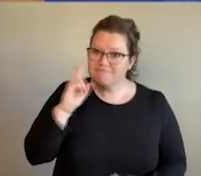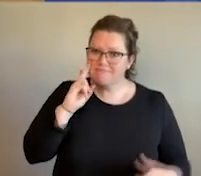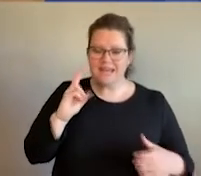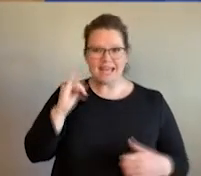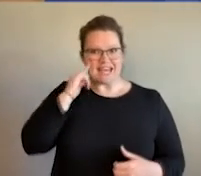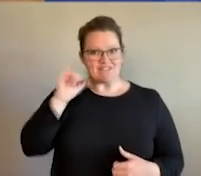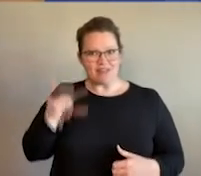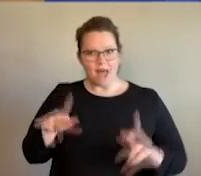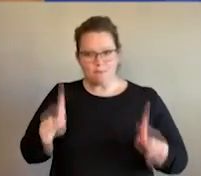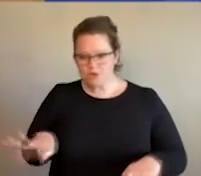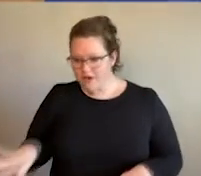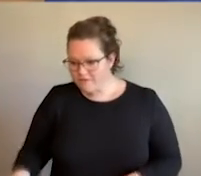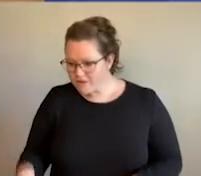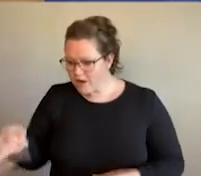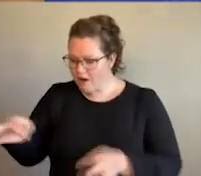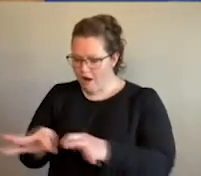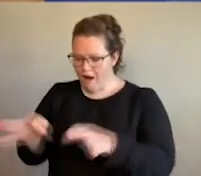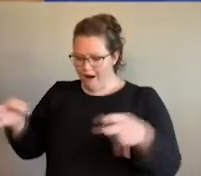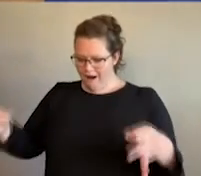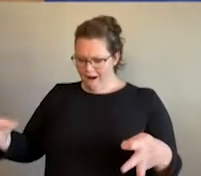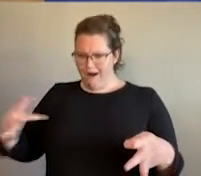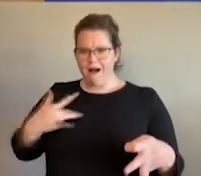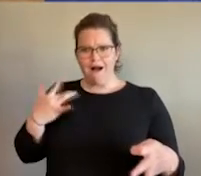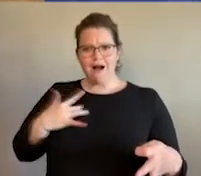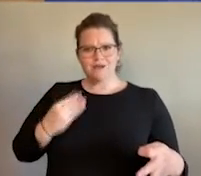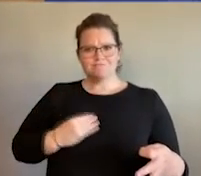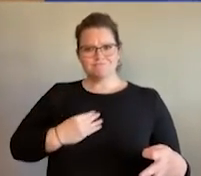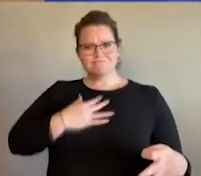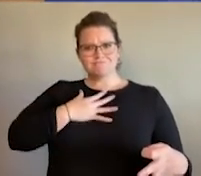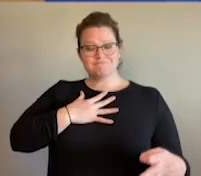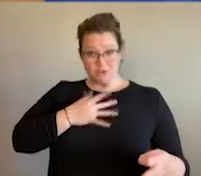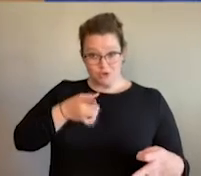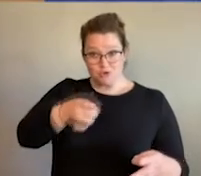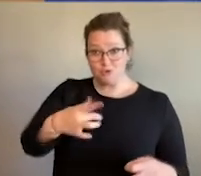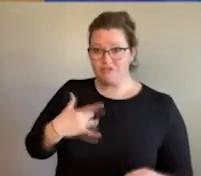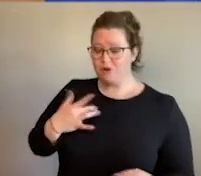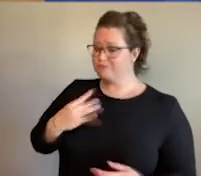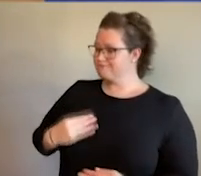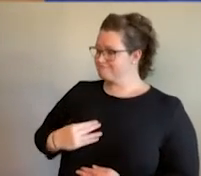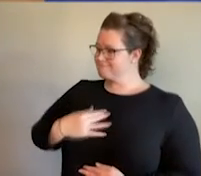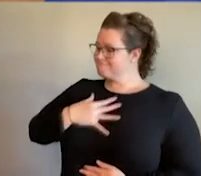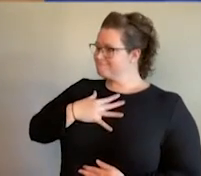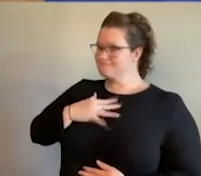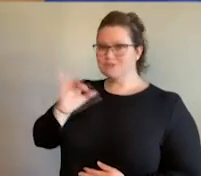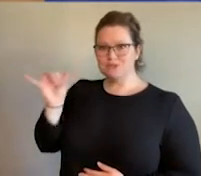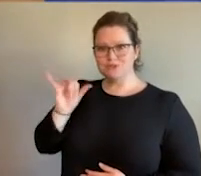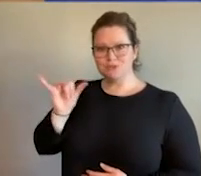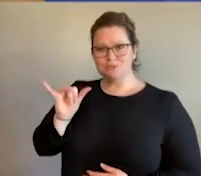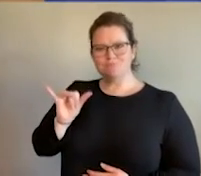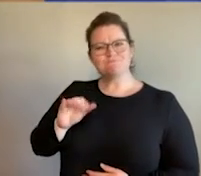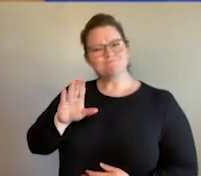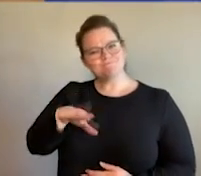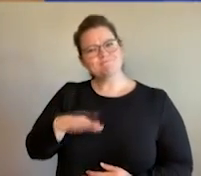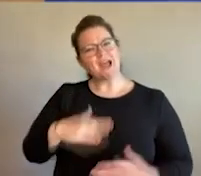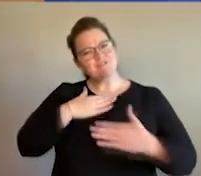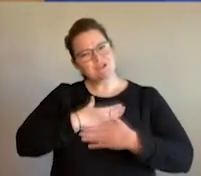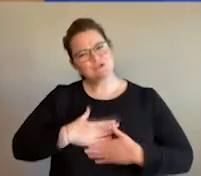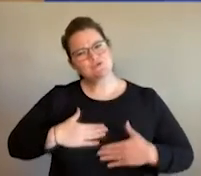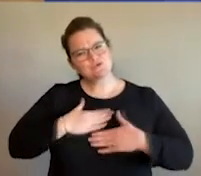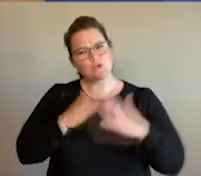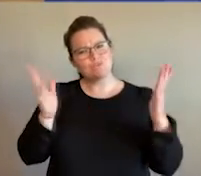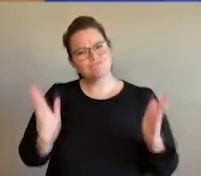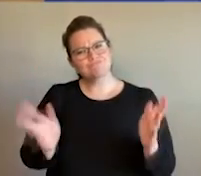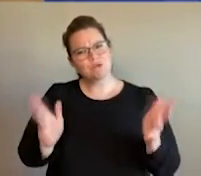feel and also how it makes you feel. Boys and girls, I've enjoyed getting to talk with you